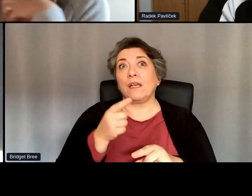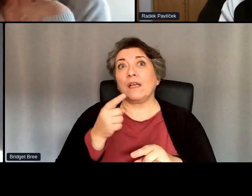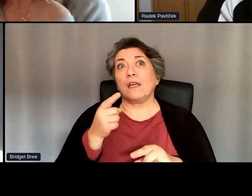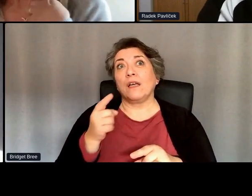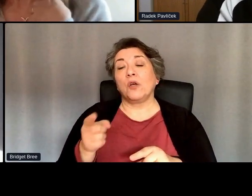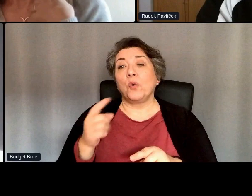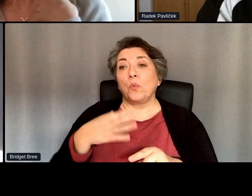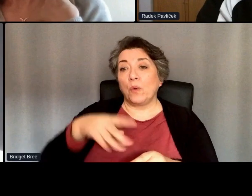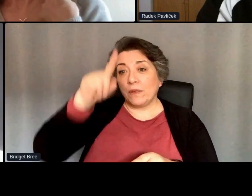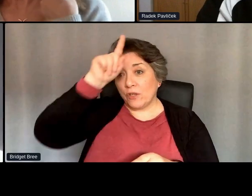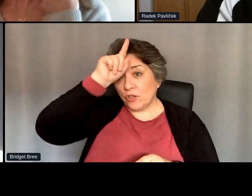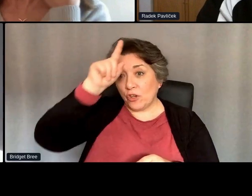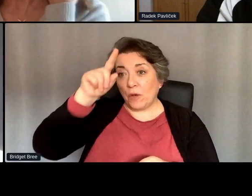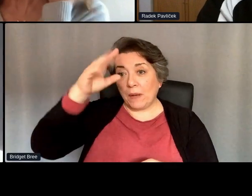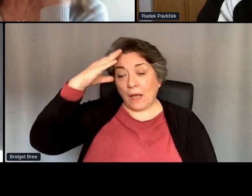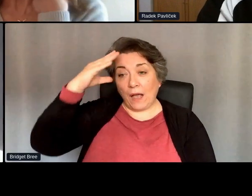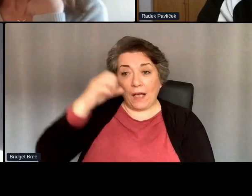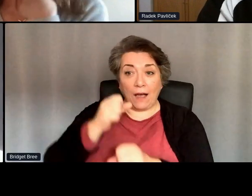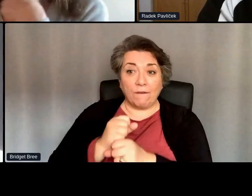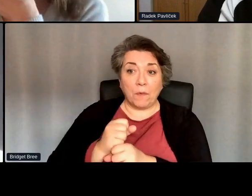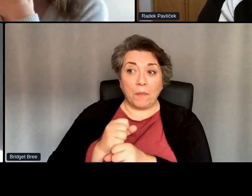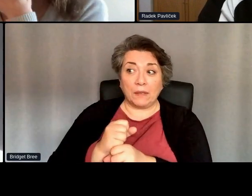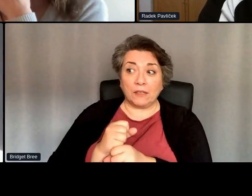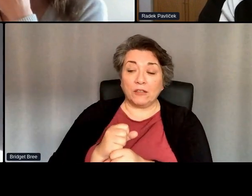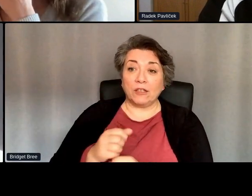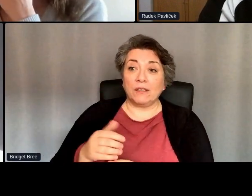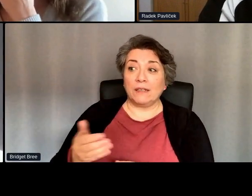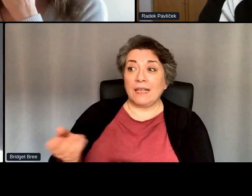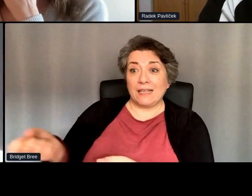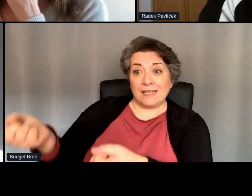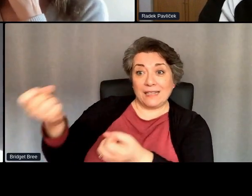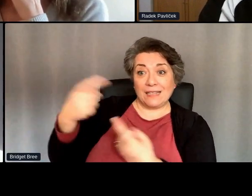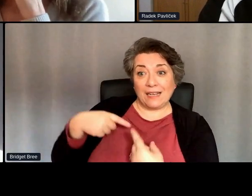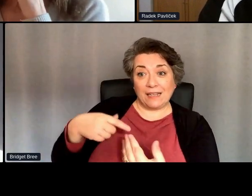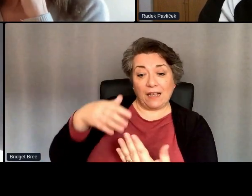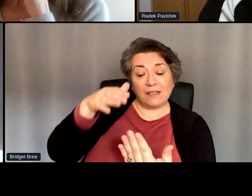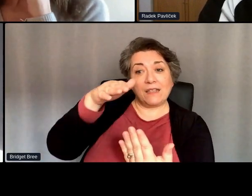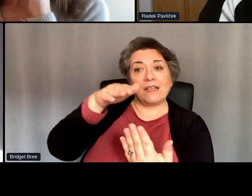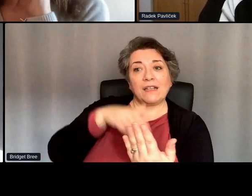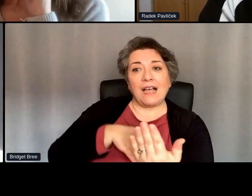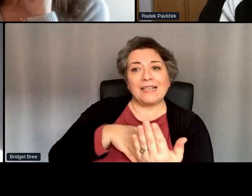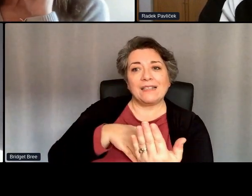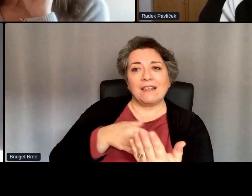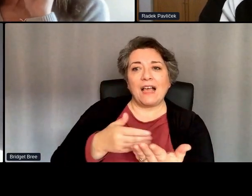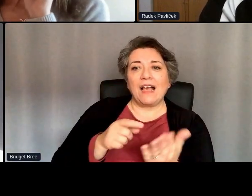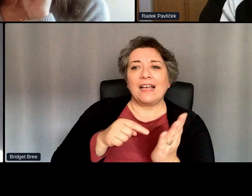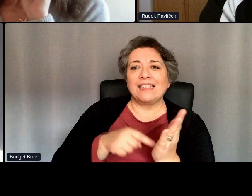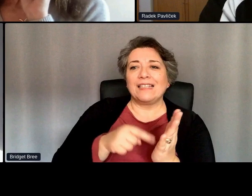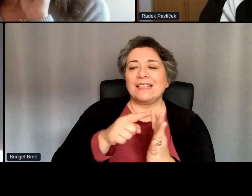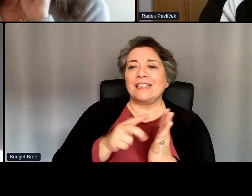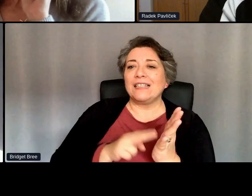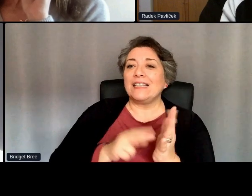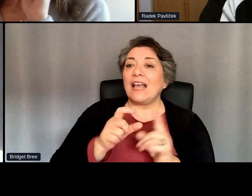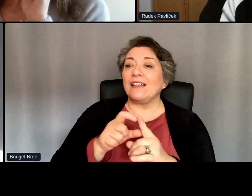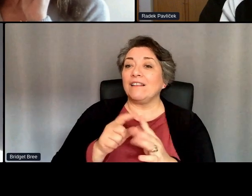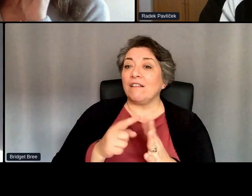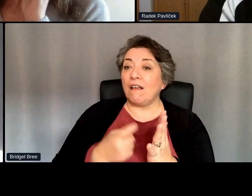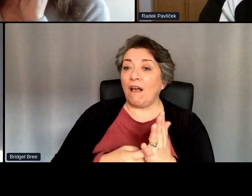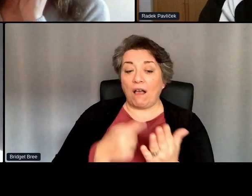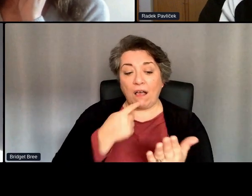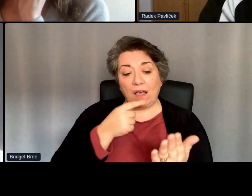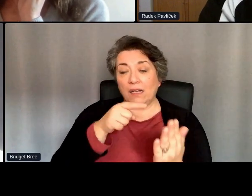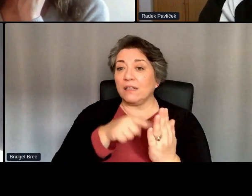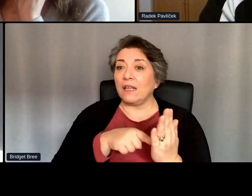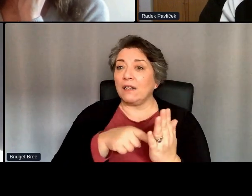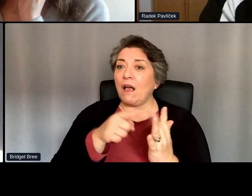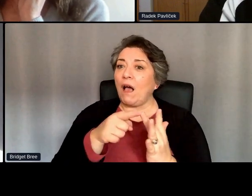the IAAP. So that is something that is moving forward, and it's going to be able to differentiate you from your competitors at first,